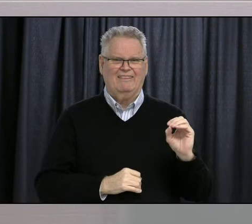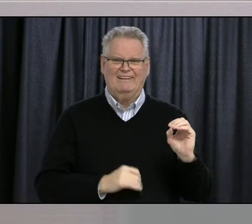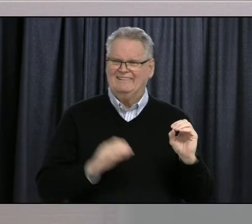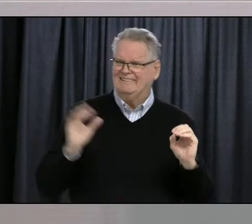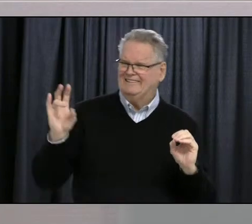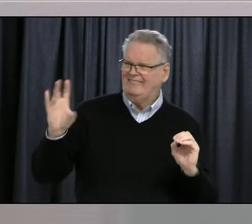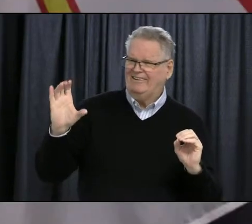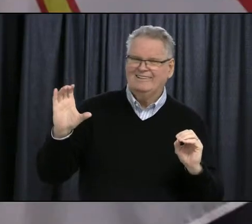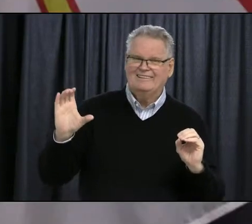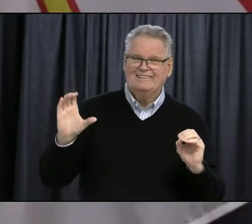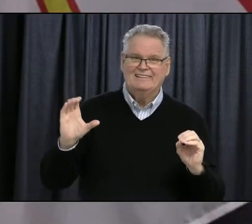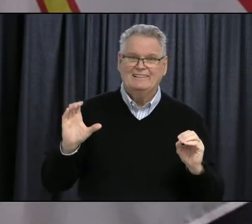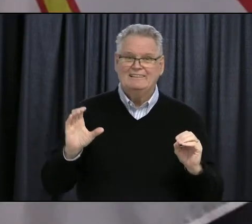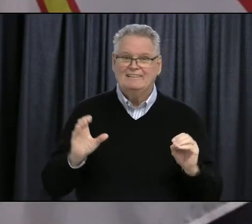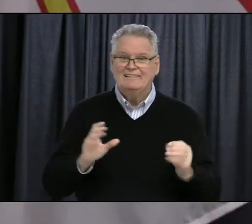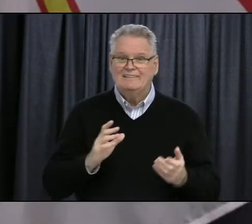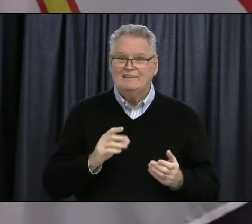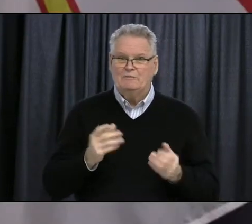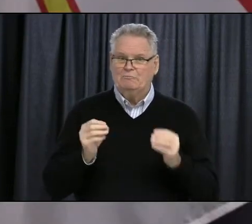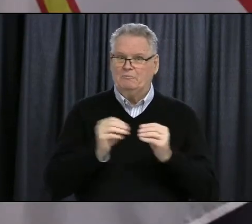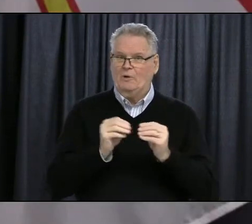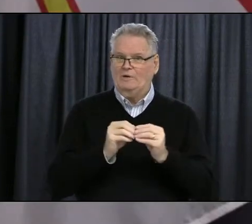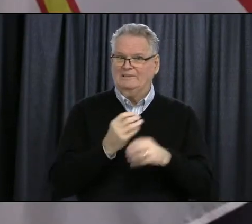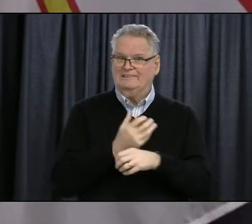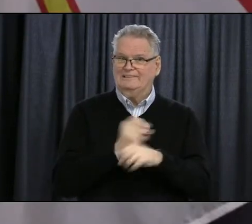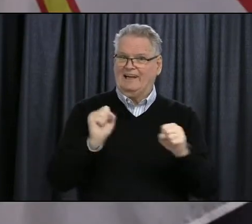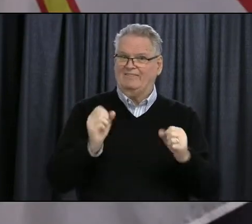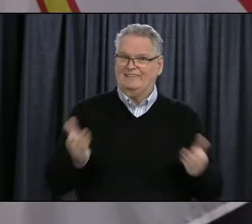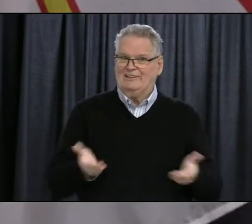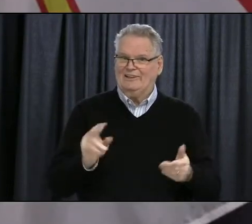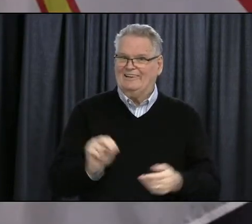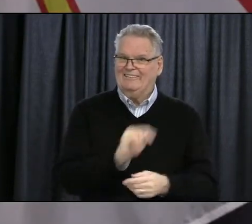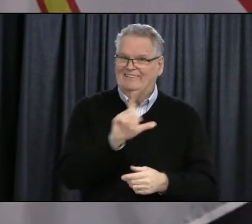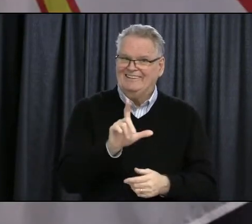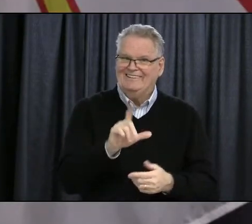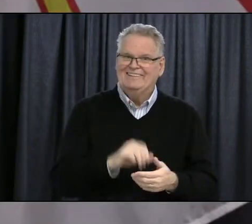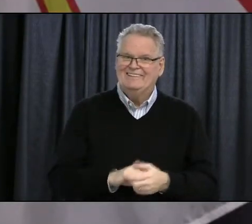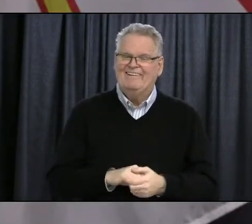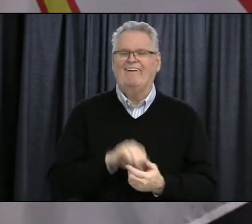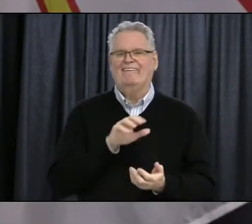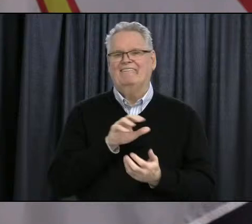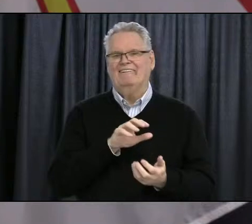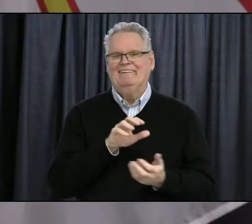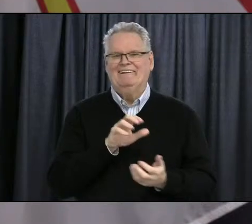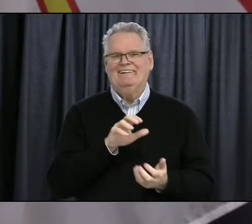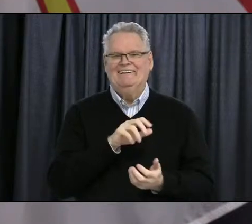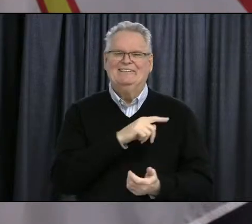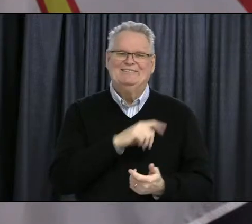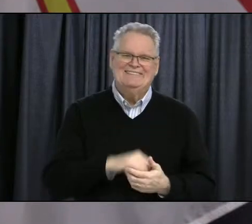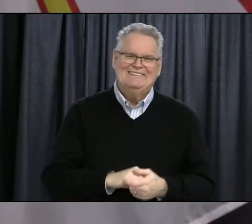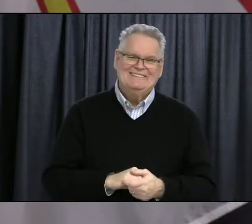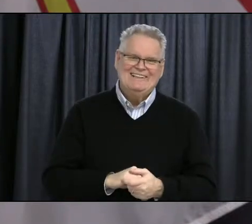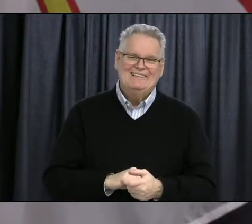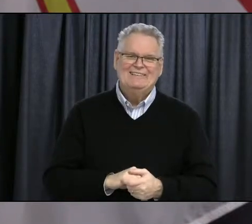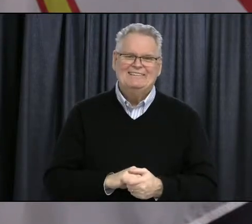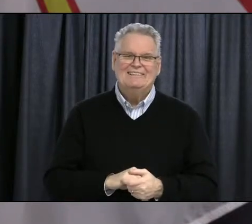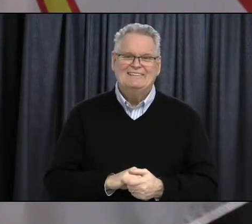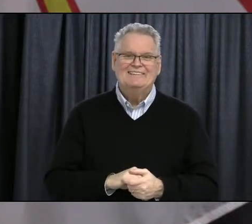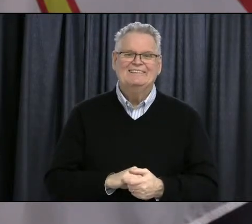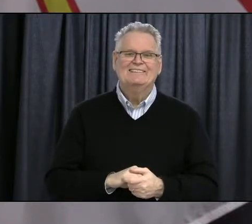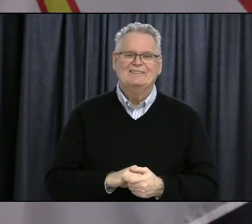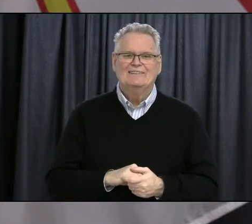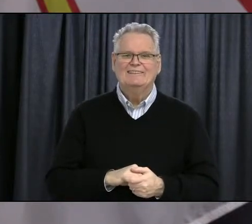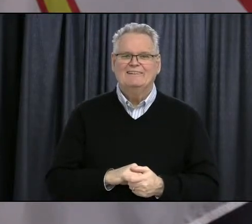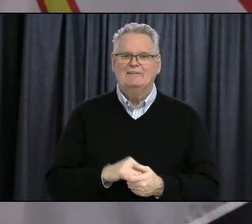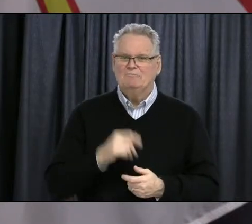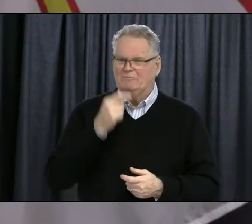hand washing? Yeah, so I think most people are saying it's because of COVID precautions, right? So I think on the whole in the country, we've